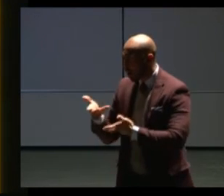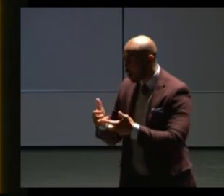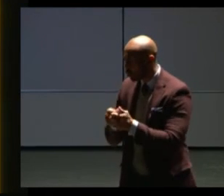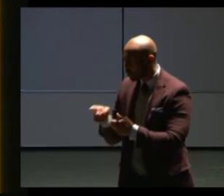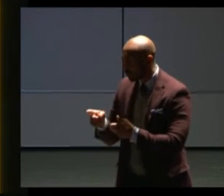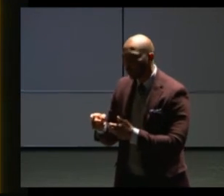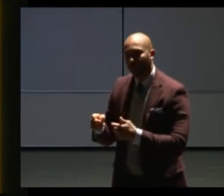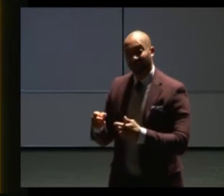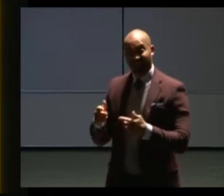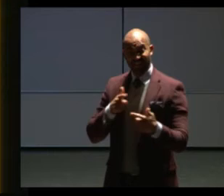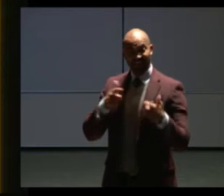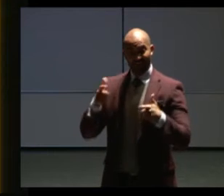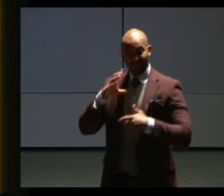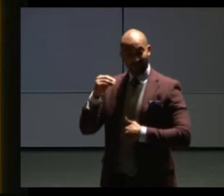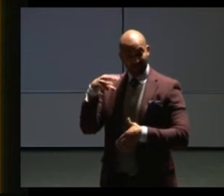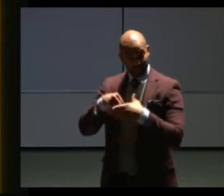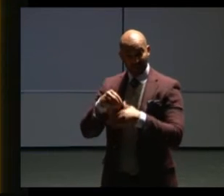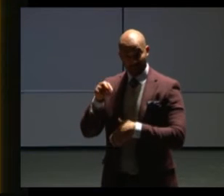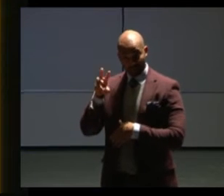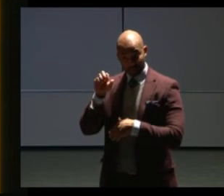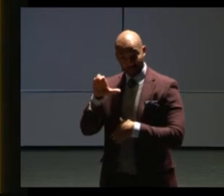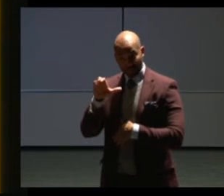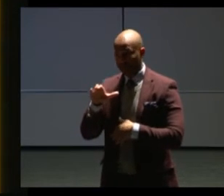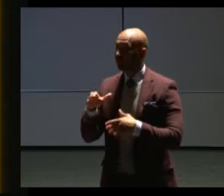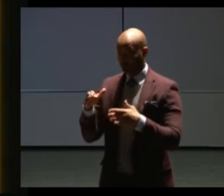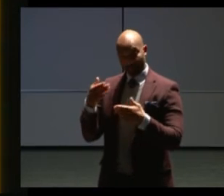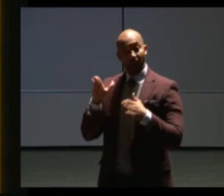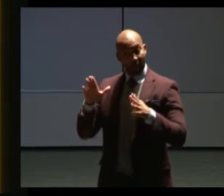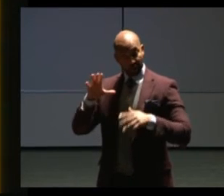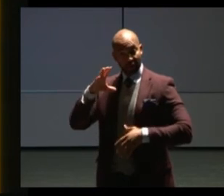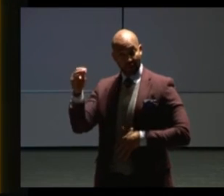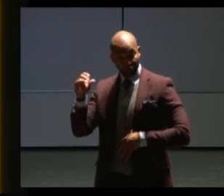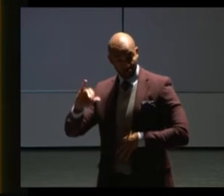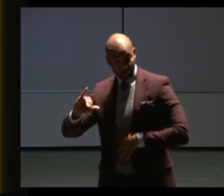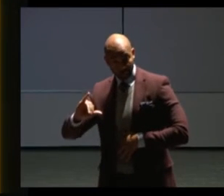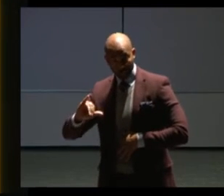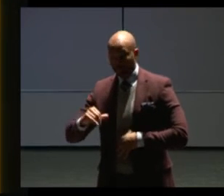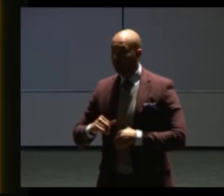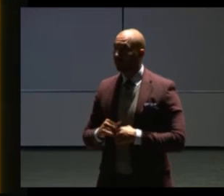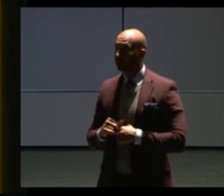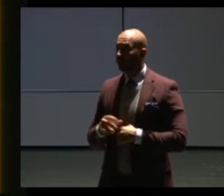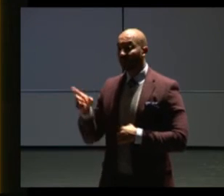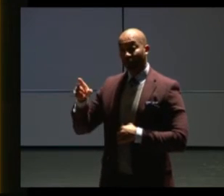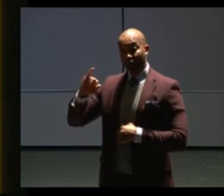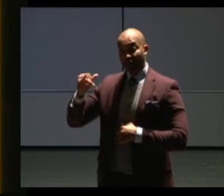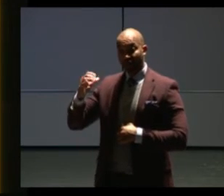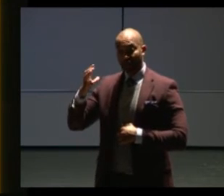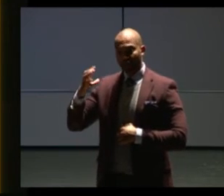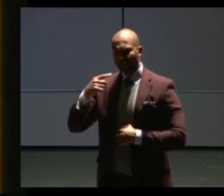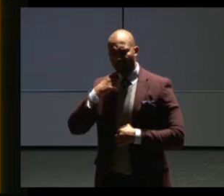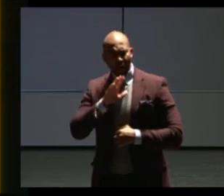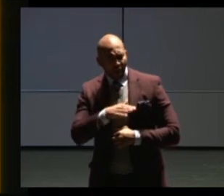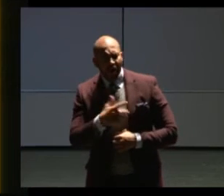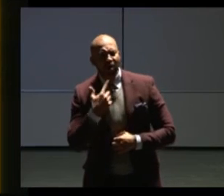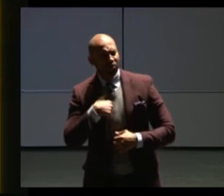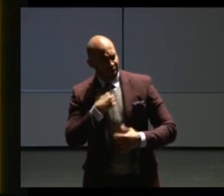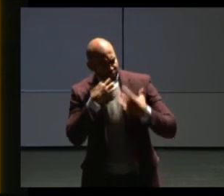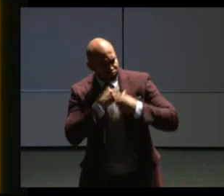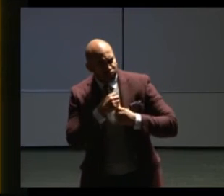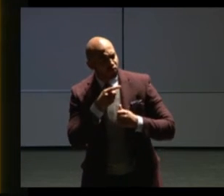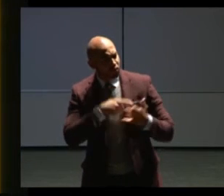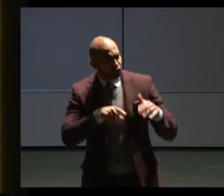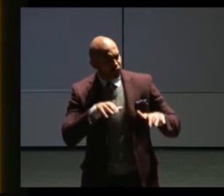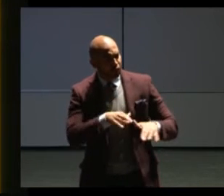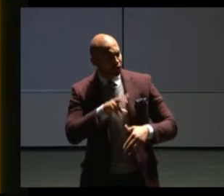largest company in the state, publicly held, they told me that we really value what you do